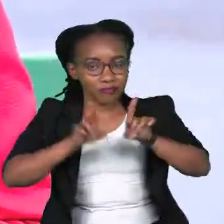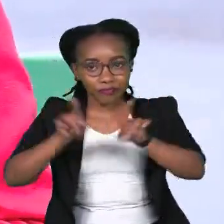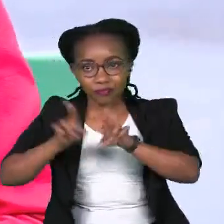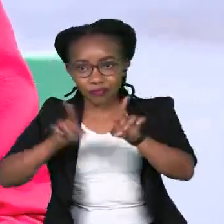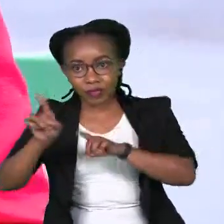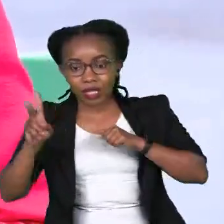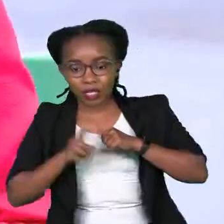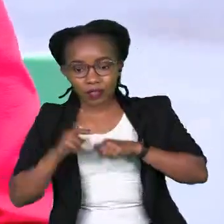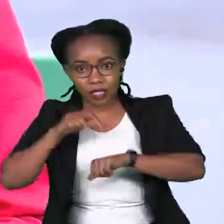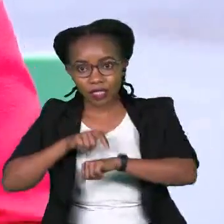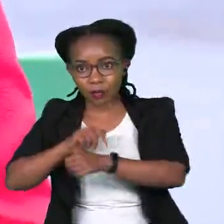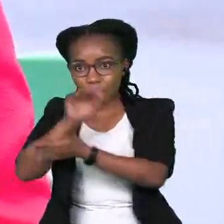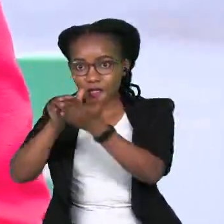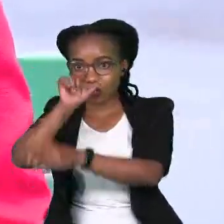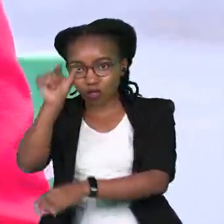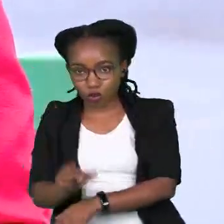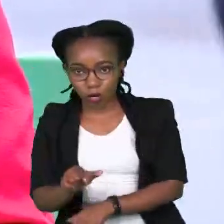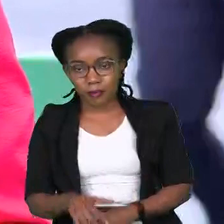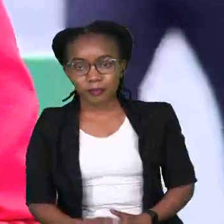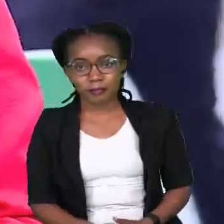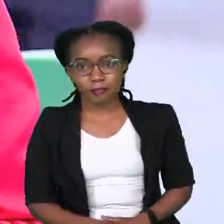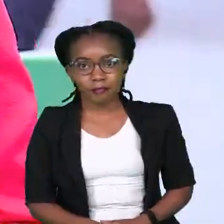times in the region for the last few weeks.